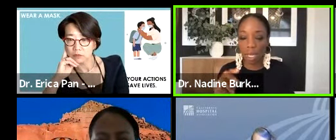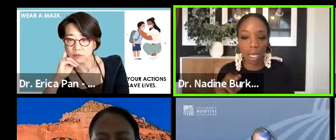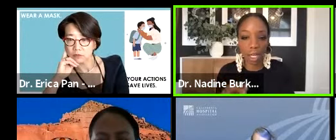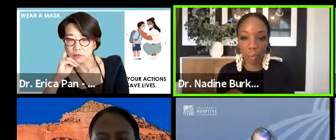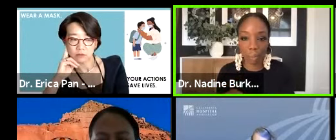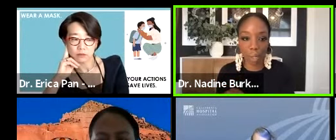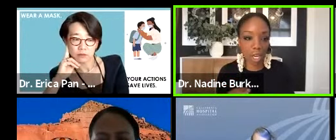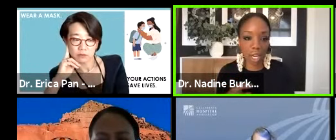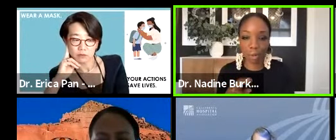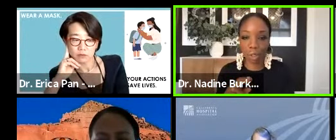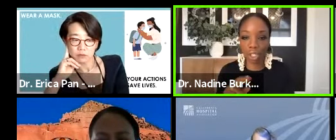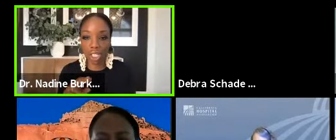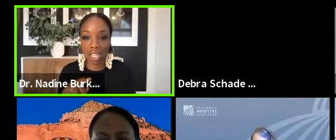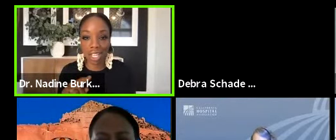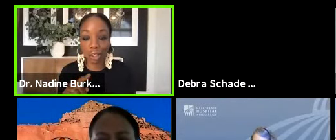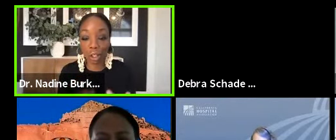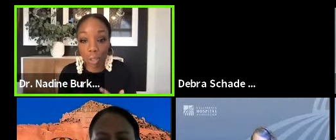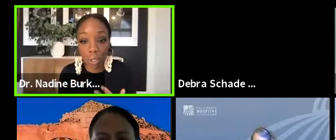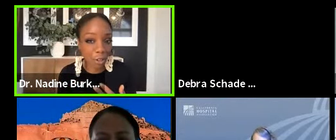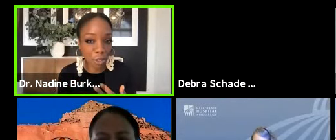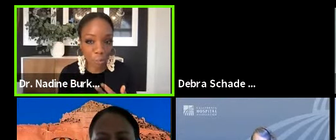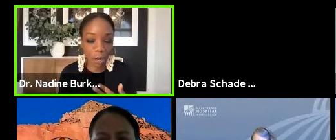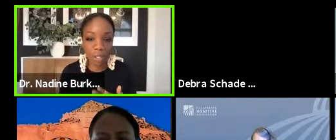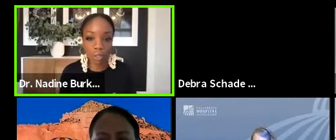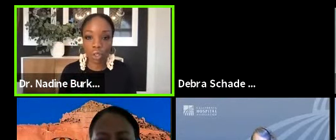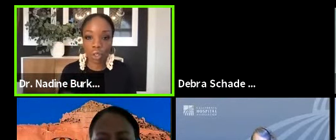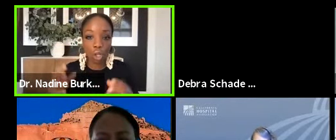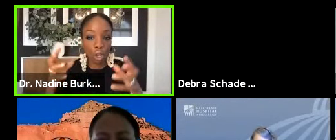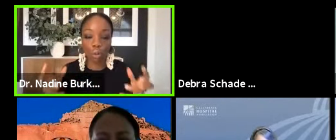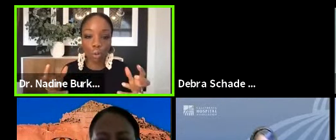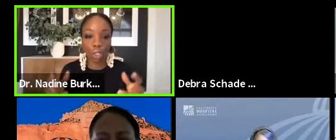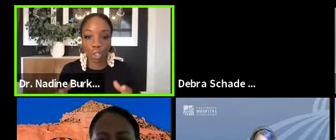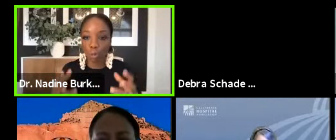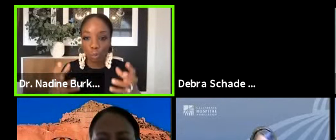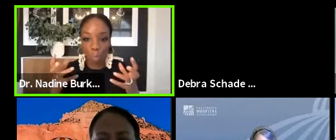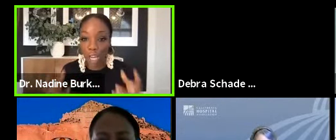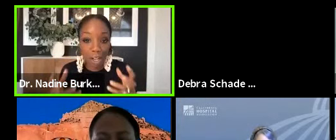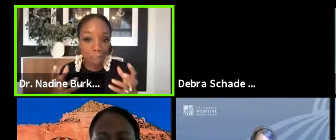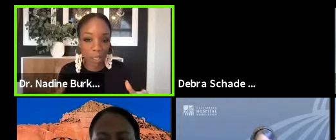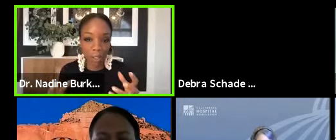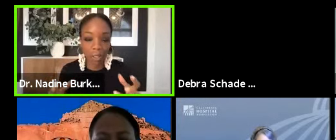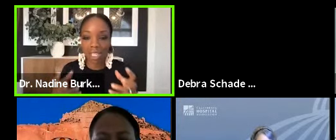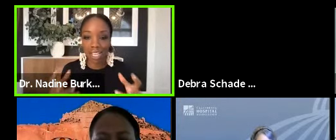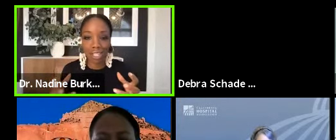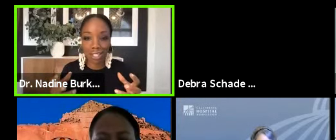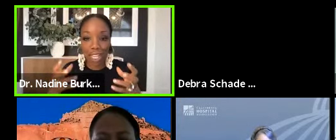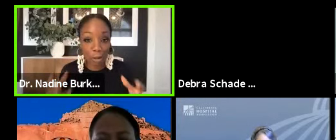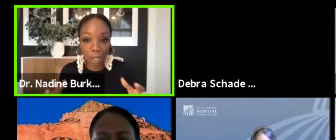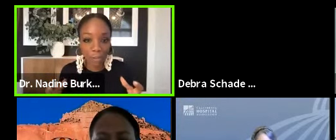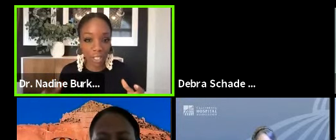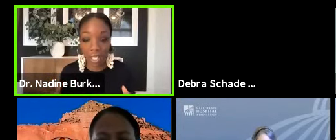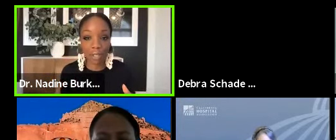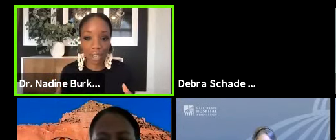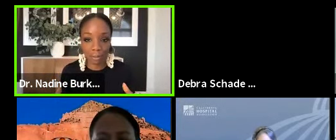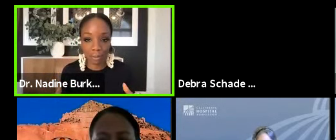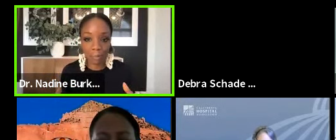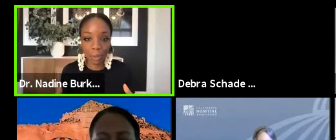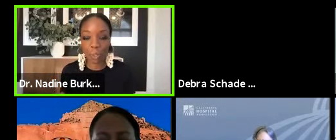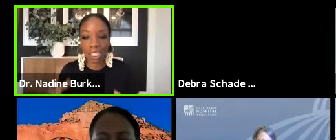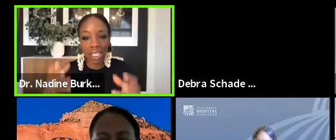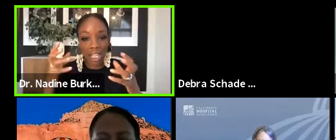our local health departments, whose bread and butter is caring for the safety